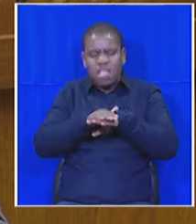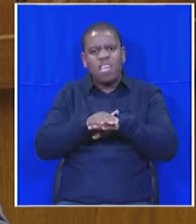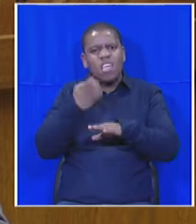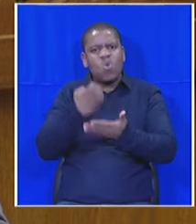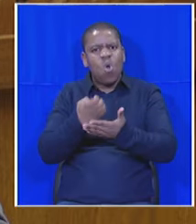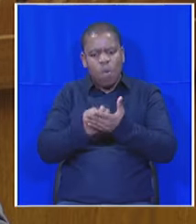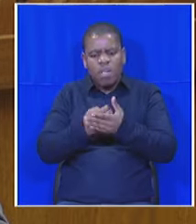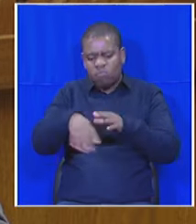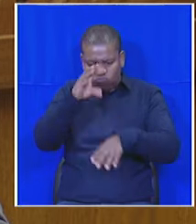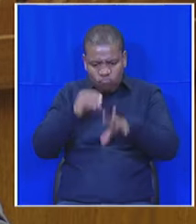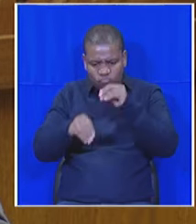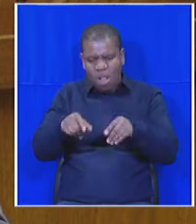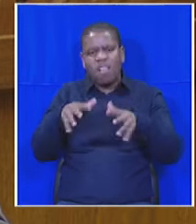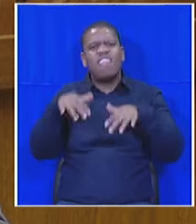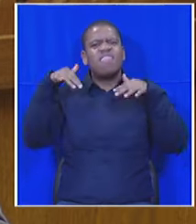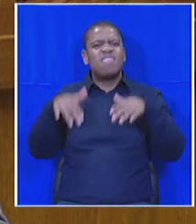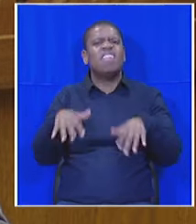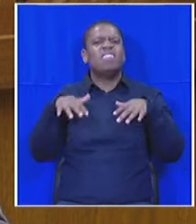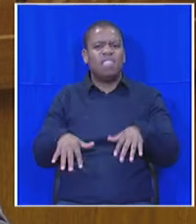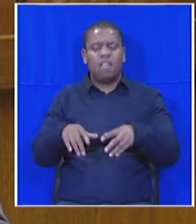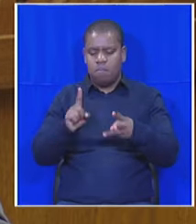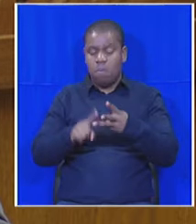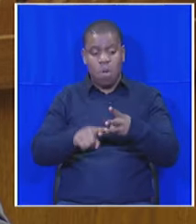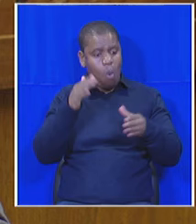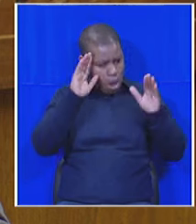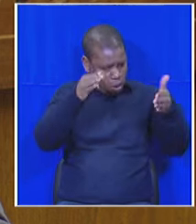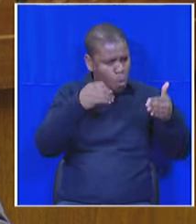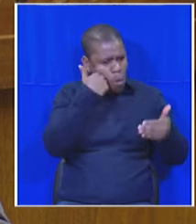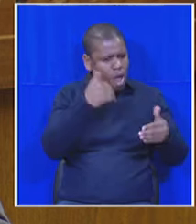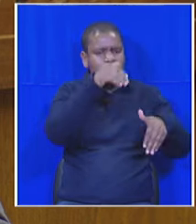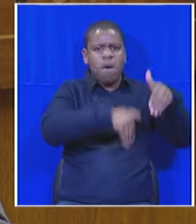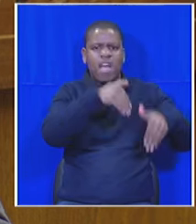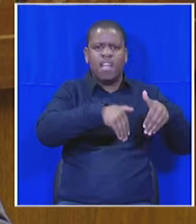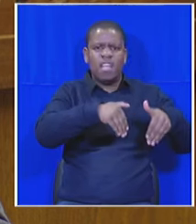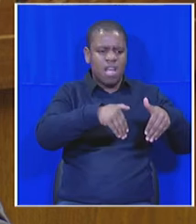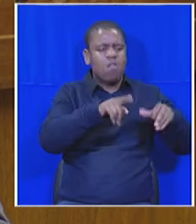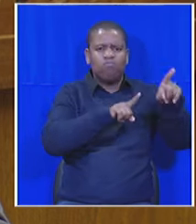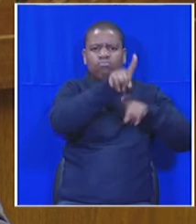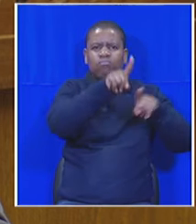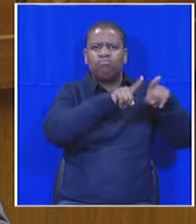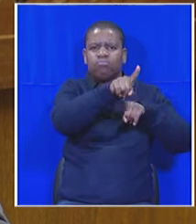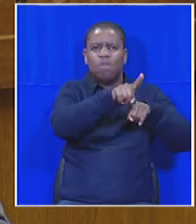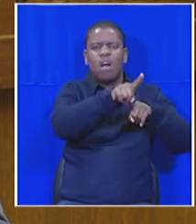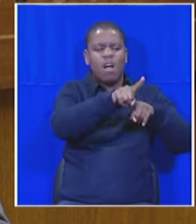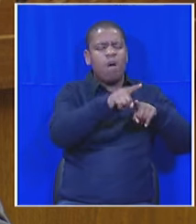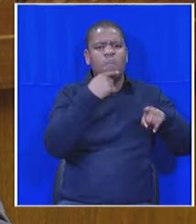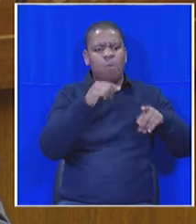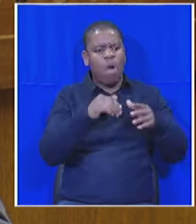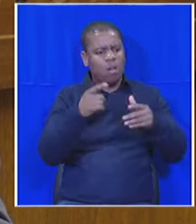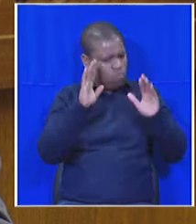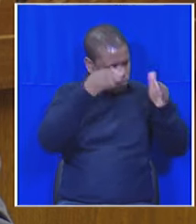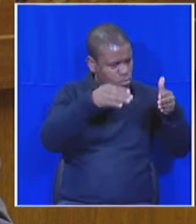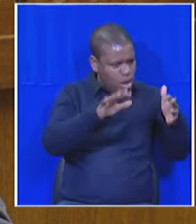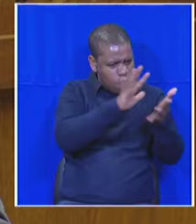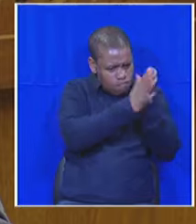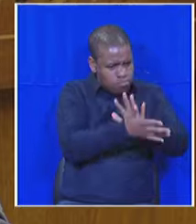on this department is money spent on destroying the mining industry, which means the life prospects of hundreds of thousands of South Africans. We will